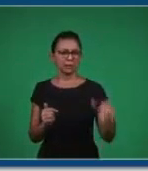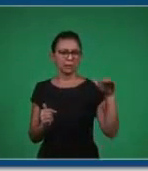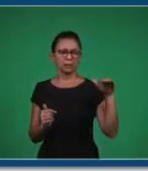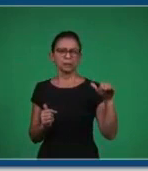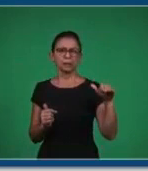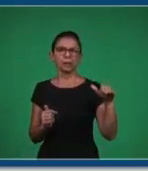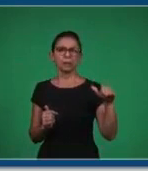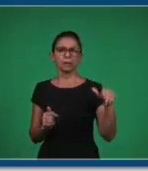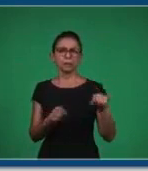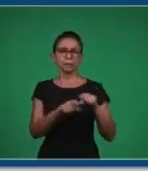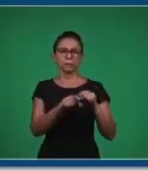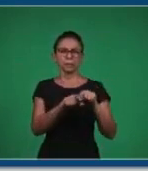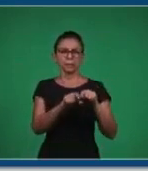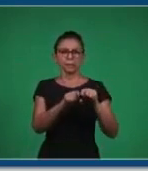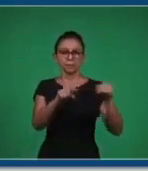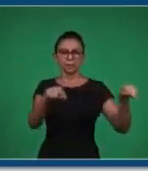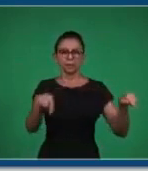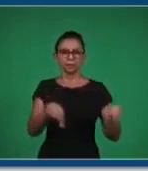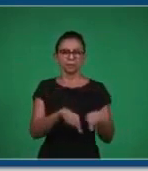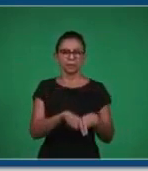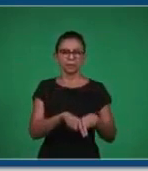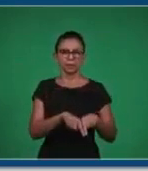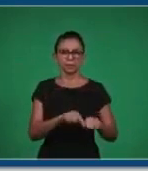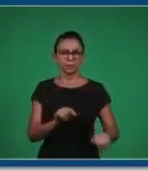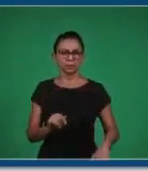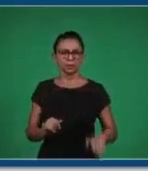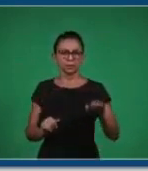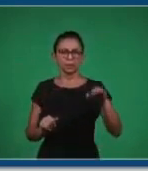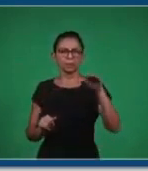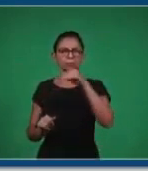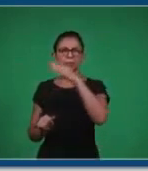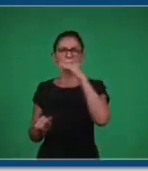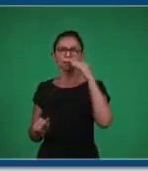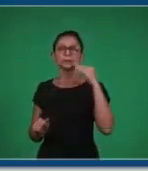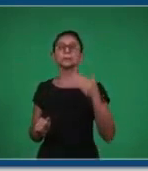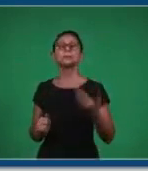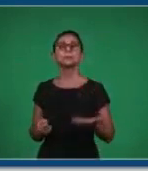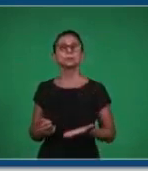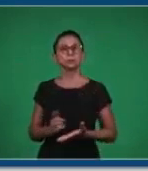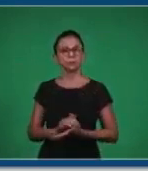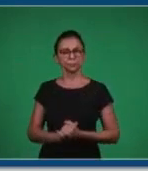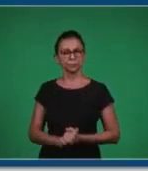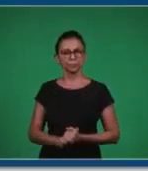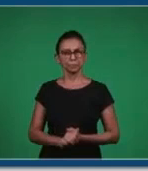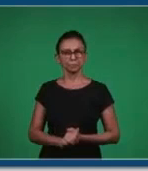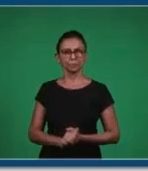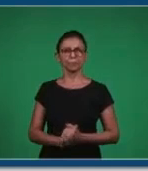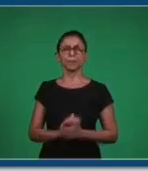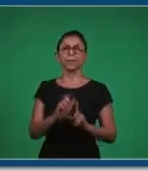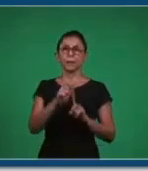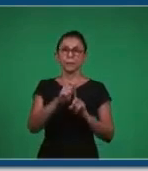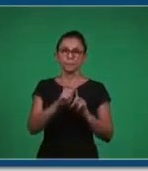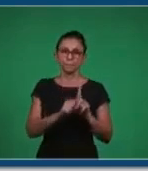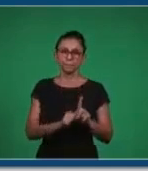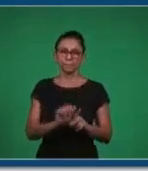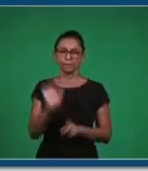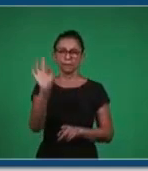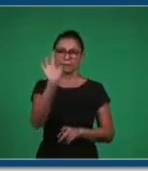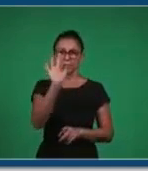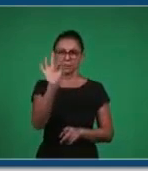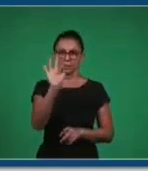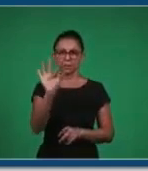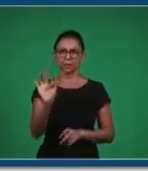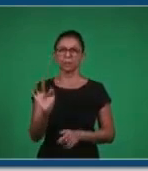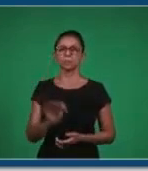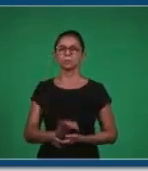And the class of children intermediary and adolescents. This month, we have